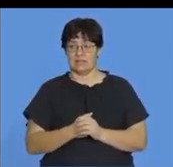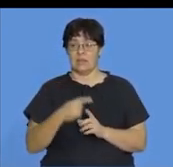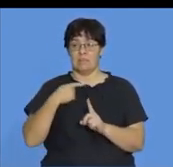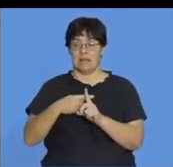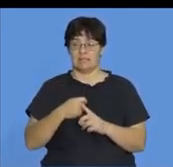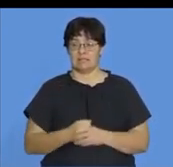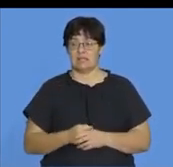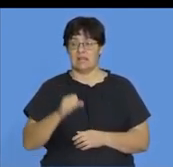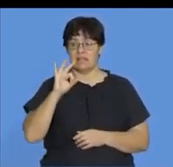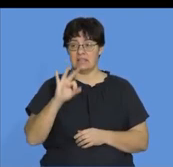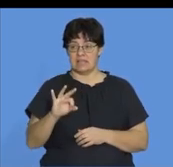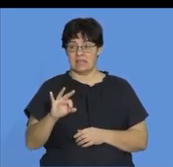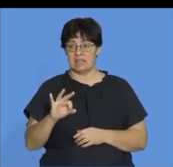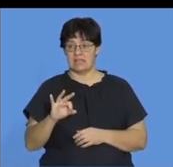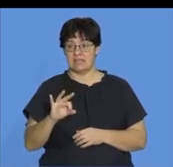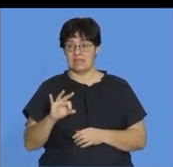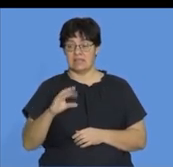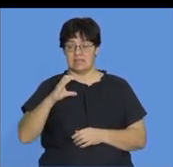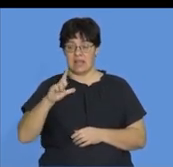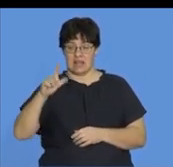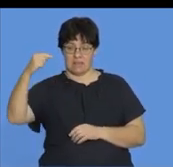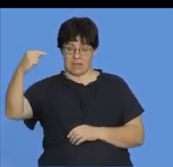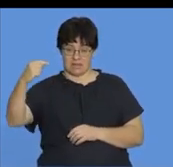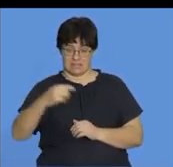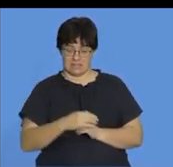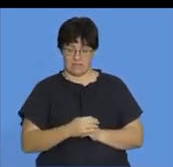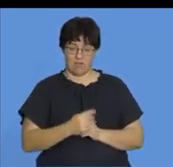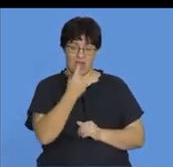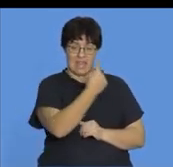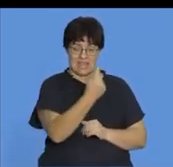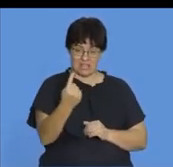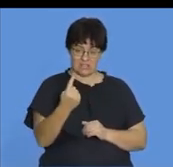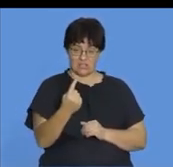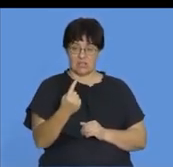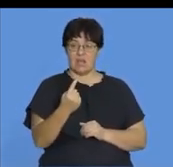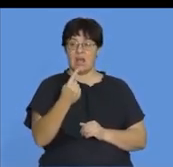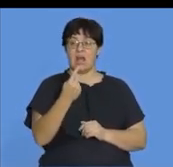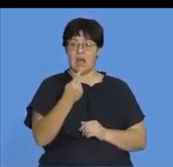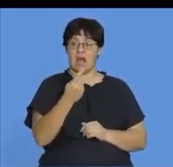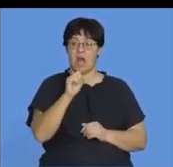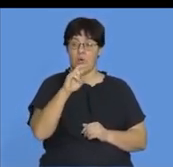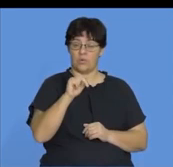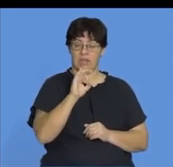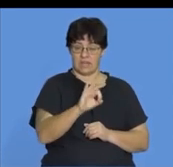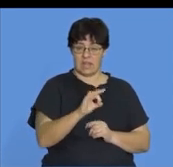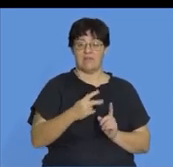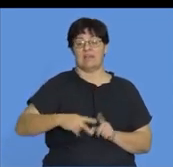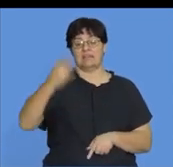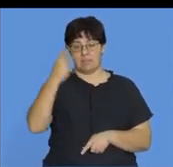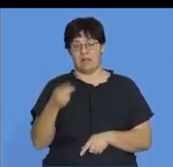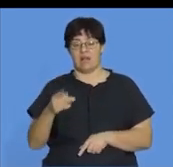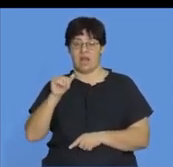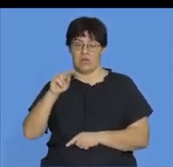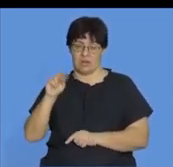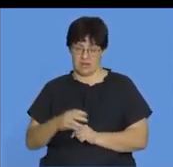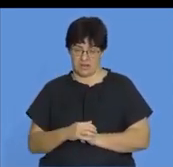right, and plus 3Cl minus. So for every mole of iron 3 chloride, there is double the